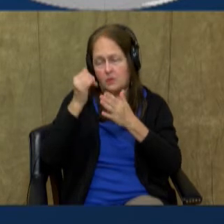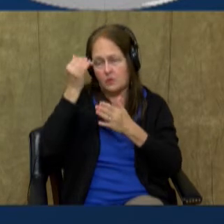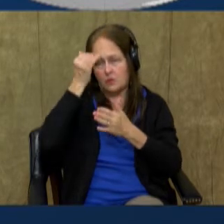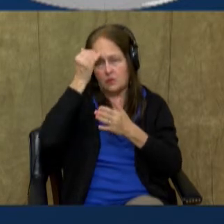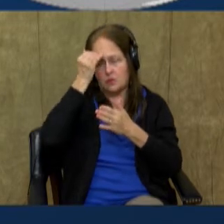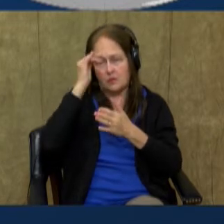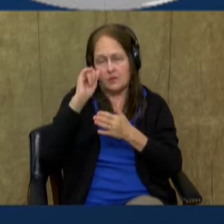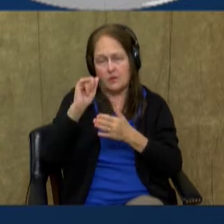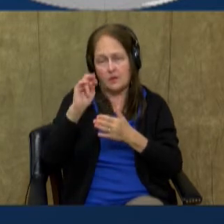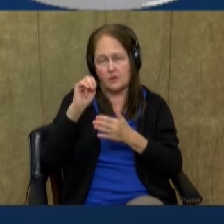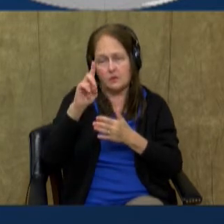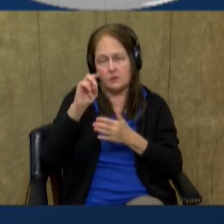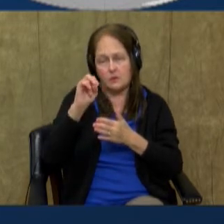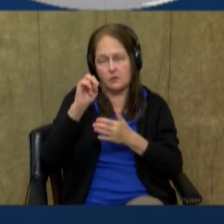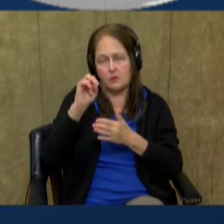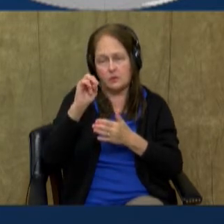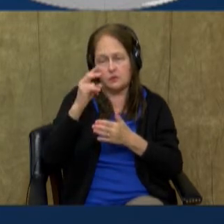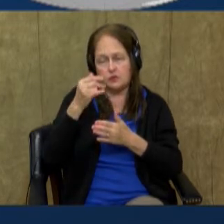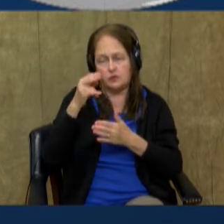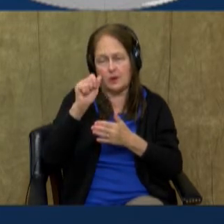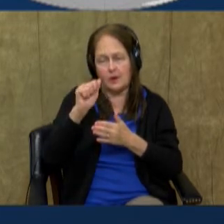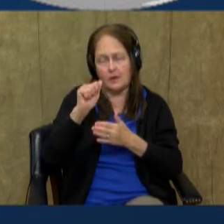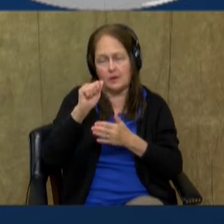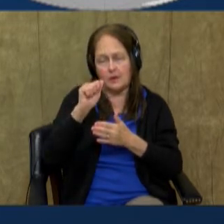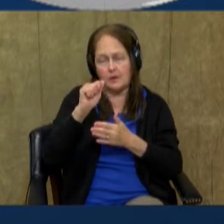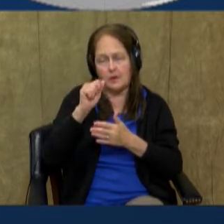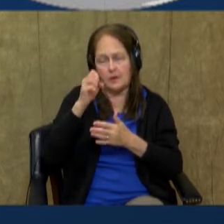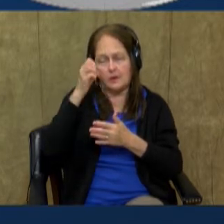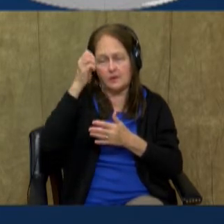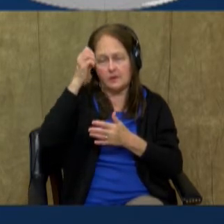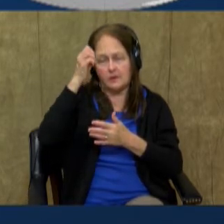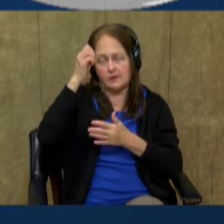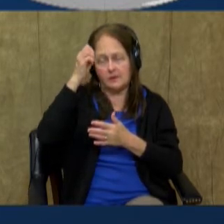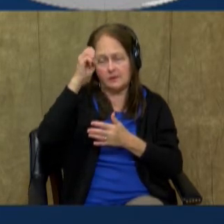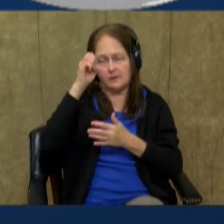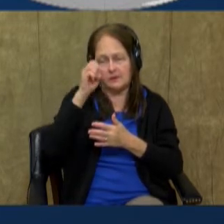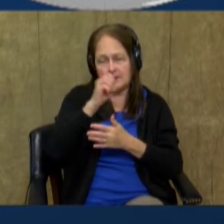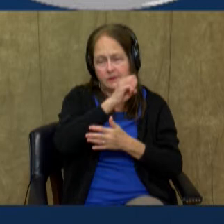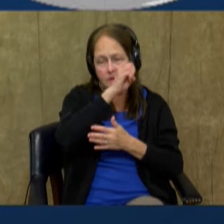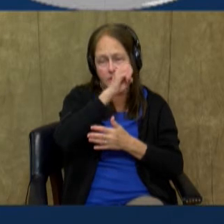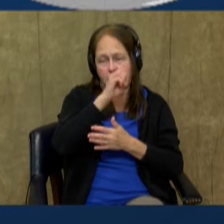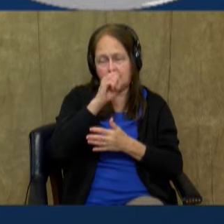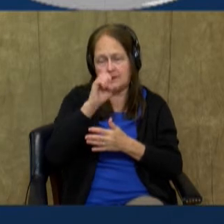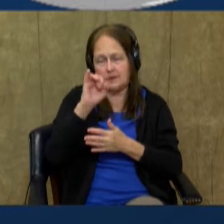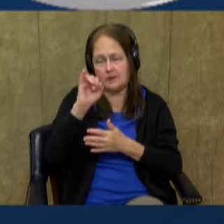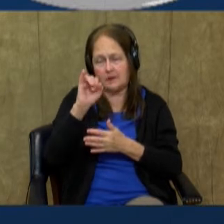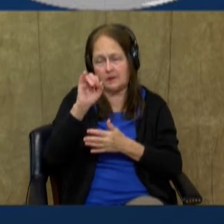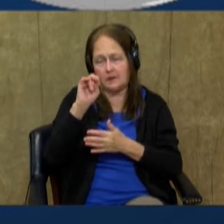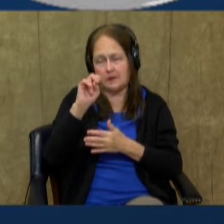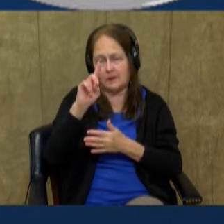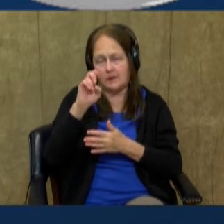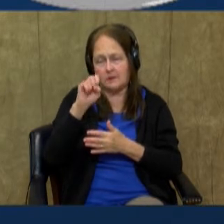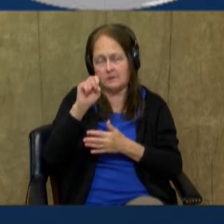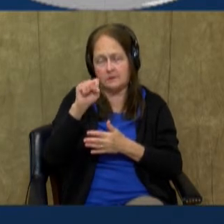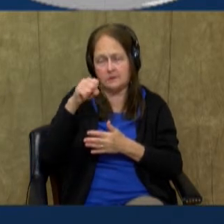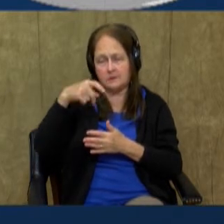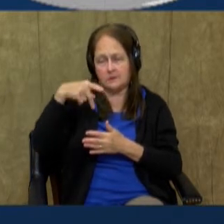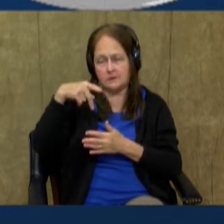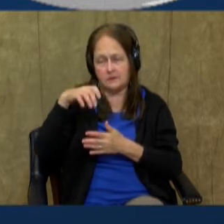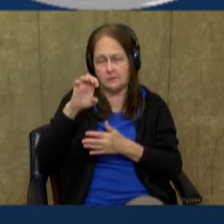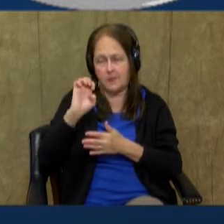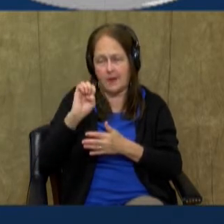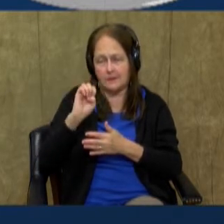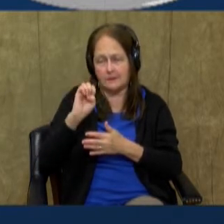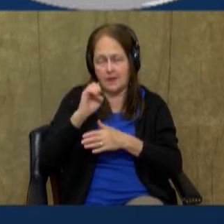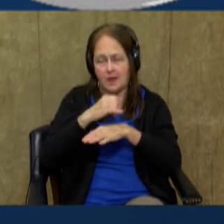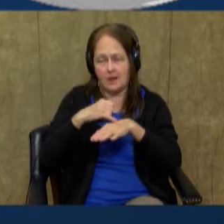known as Indochina. The island countries went by the name of the East Indies. They were also known as the Spice Islands.